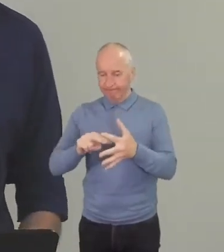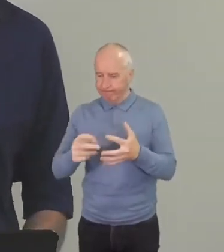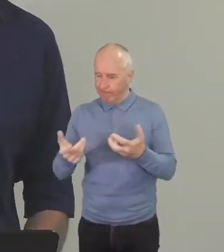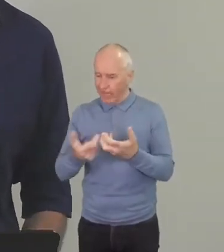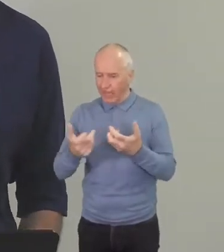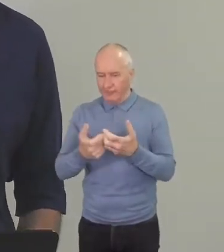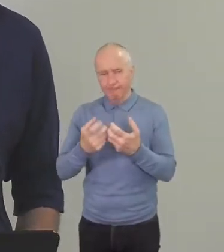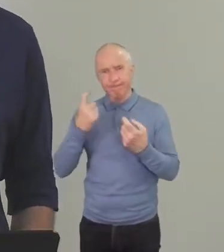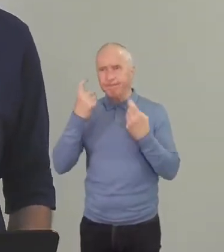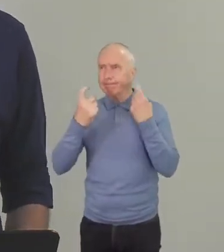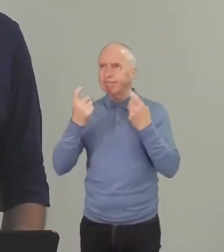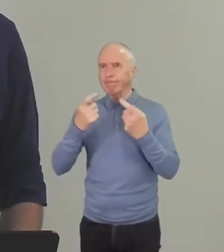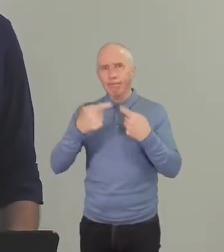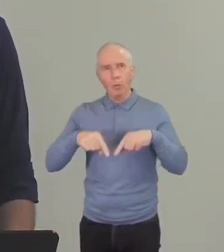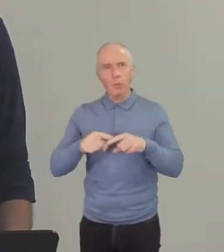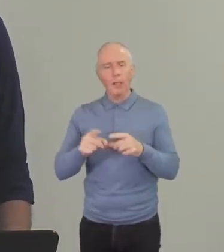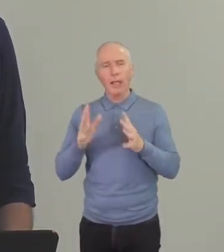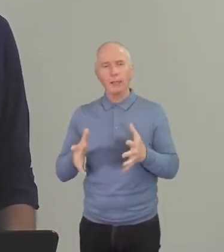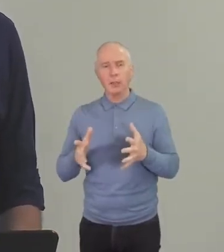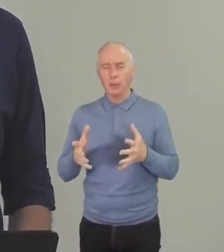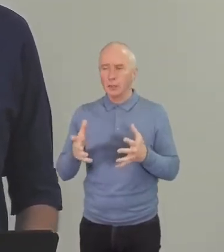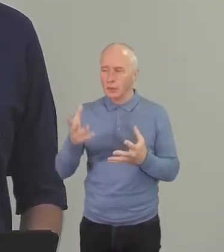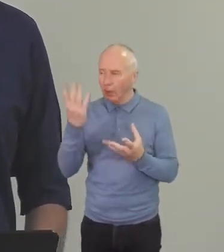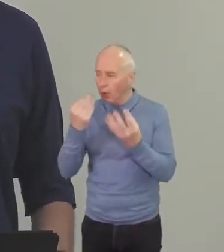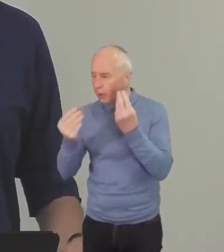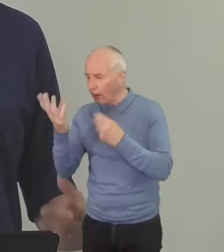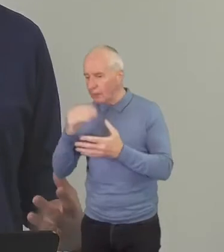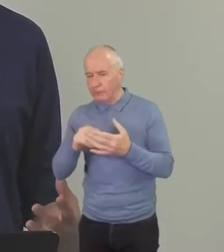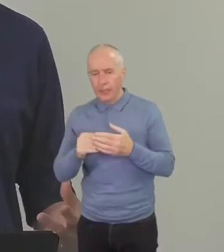We had to listen and we had to learn,